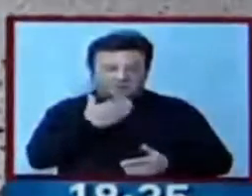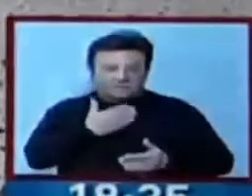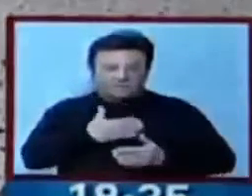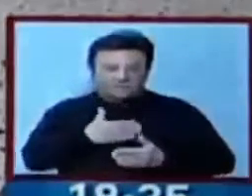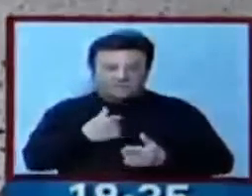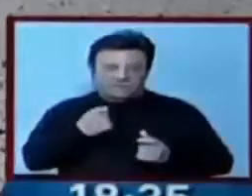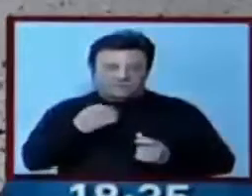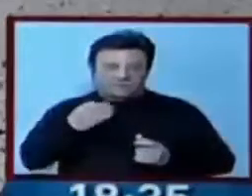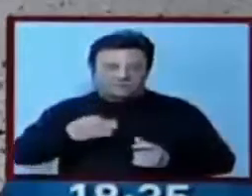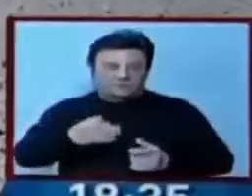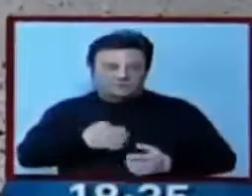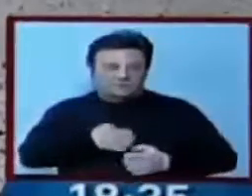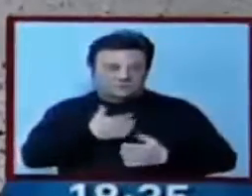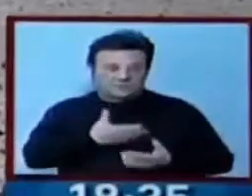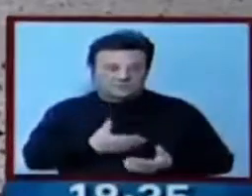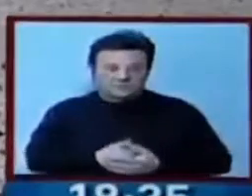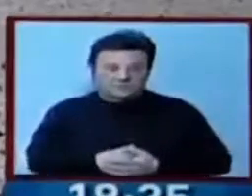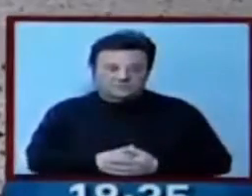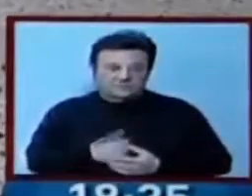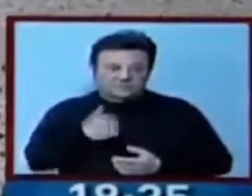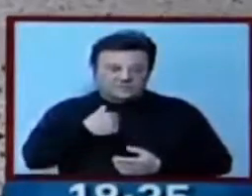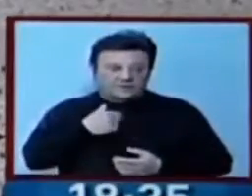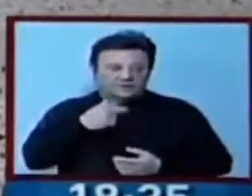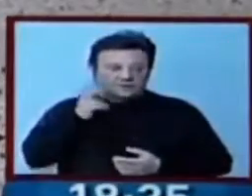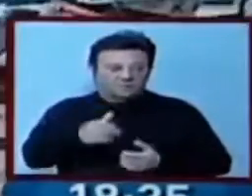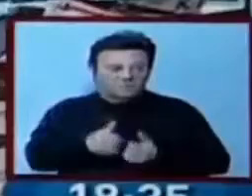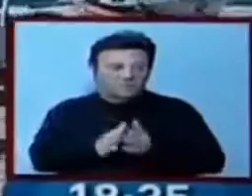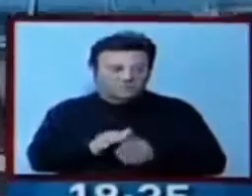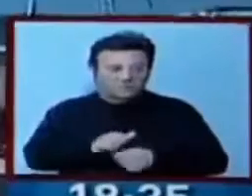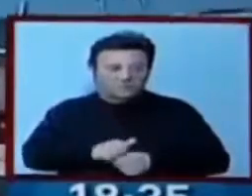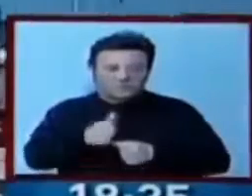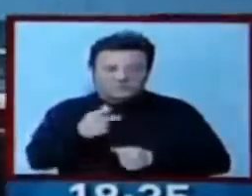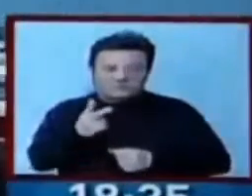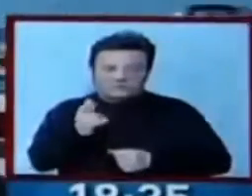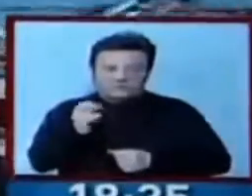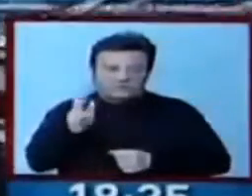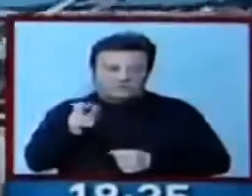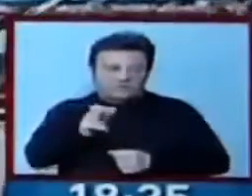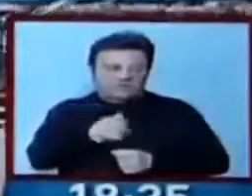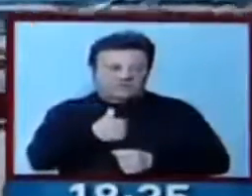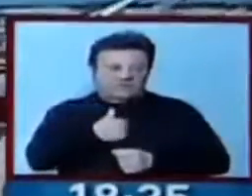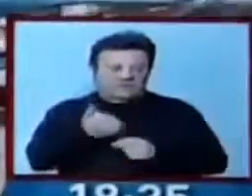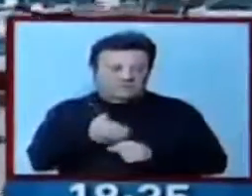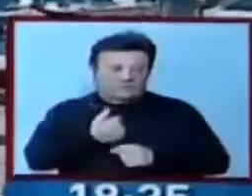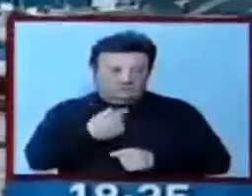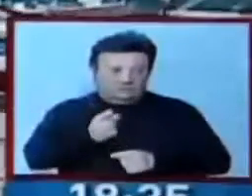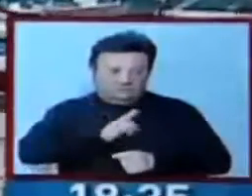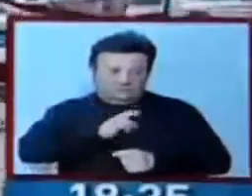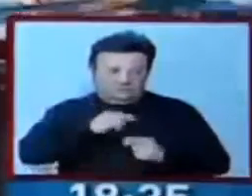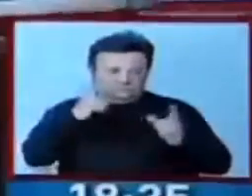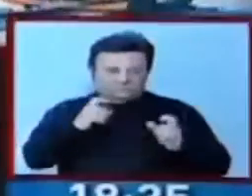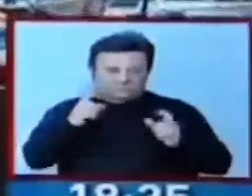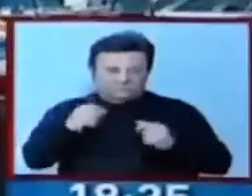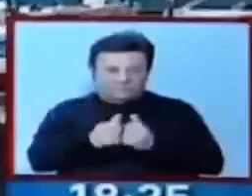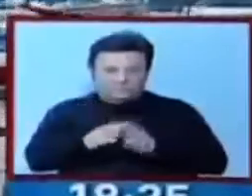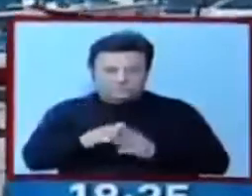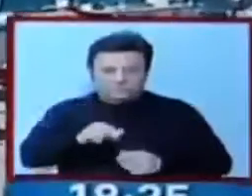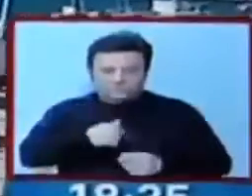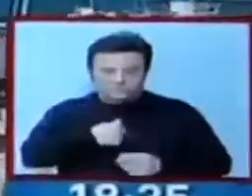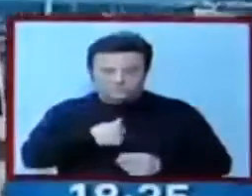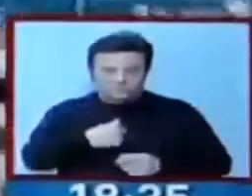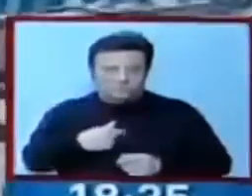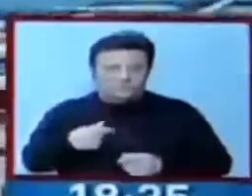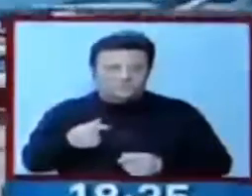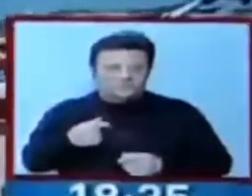lhe desperta todos os dias. I went to every town and every village and I photographed every place myself. And